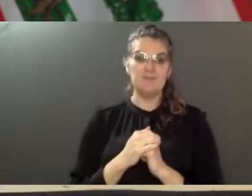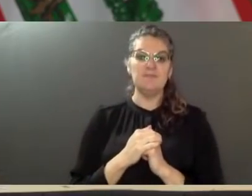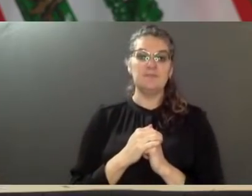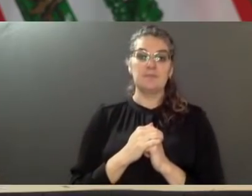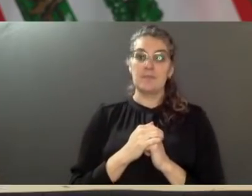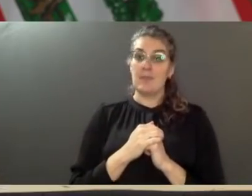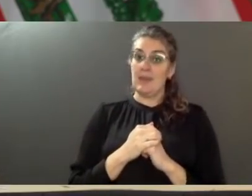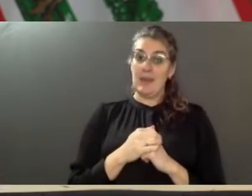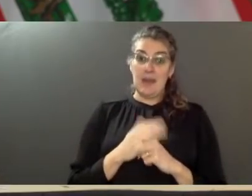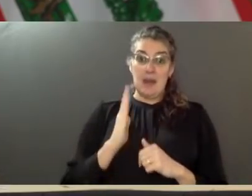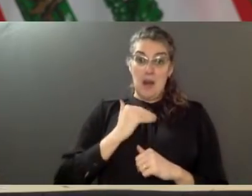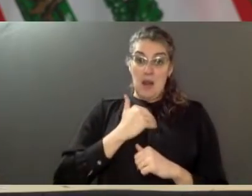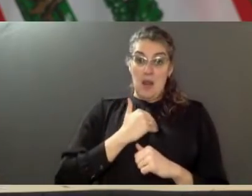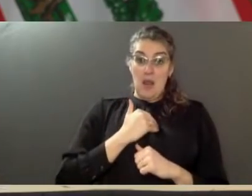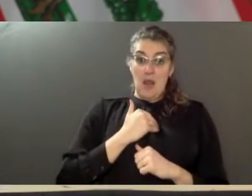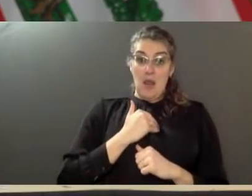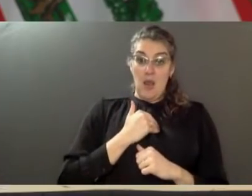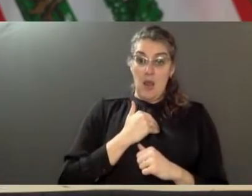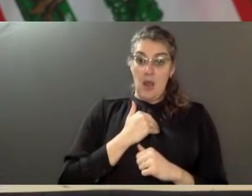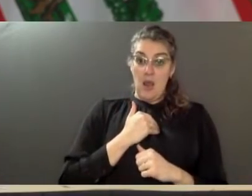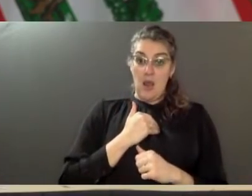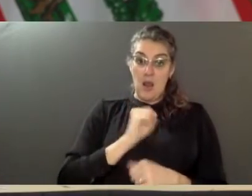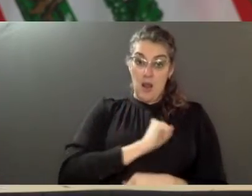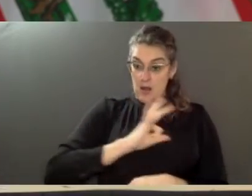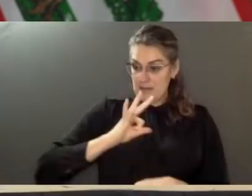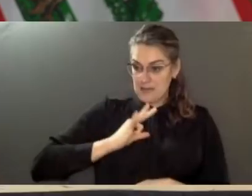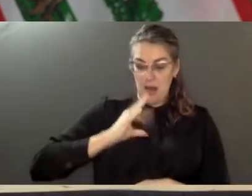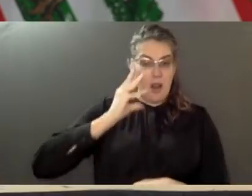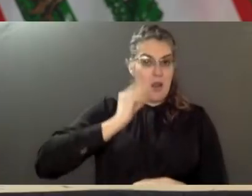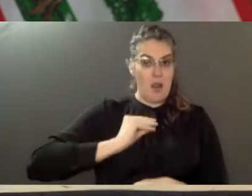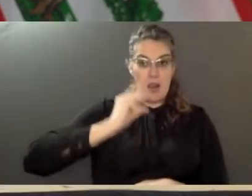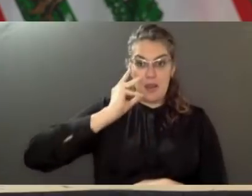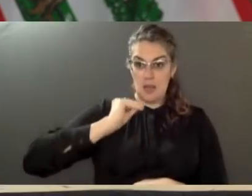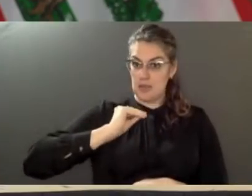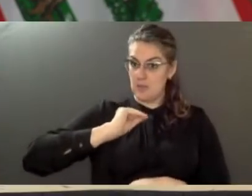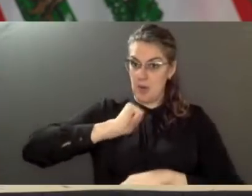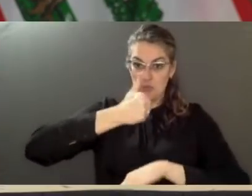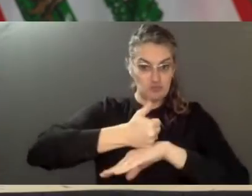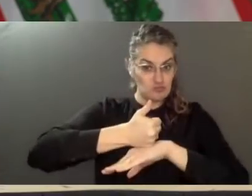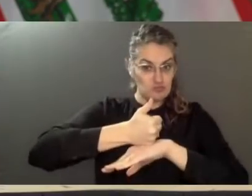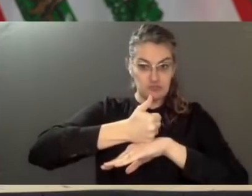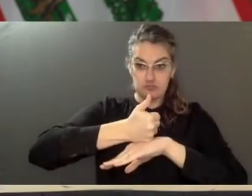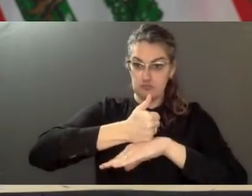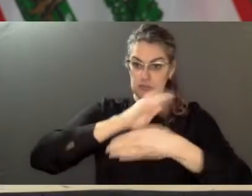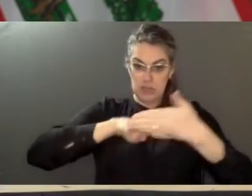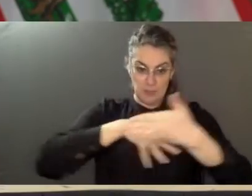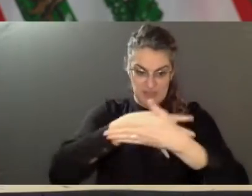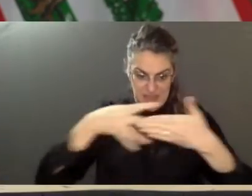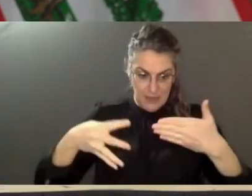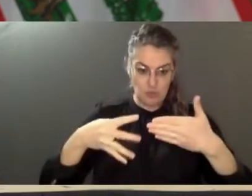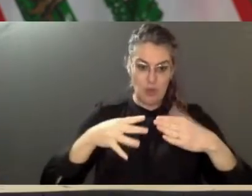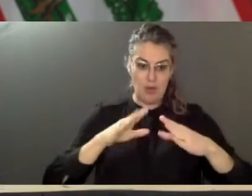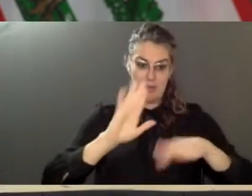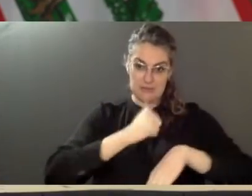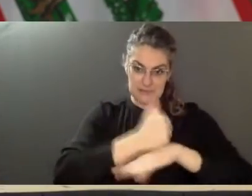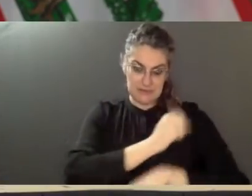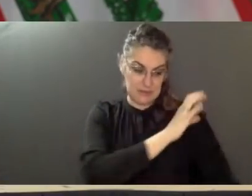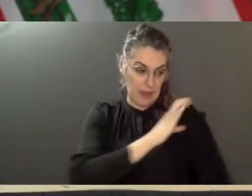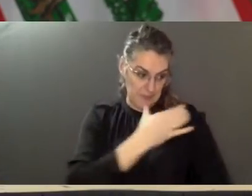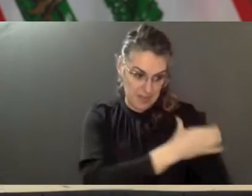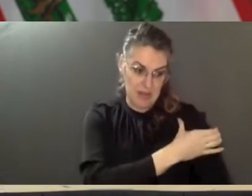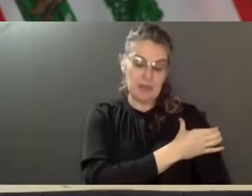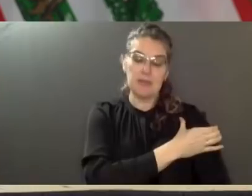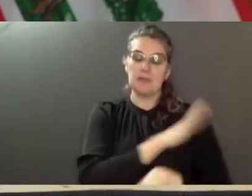with, and we do have the proper staffing and expertise to continue to coordinate this rollout, including those relationships with our